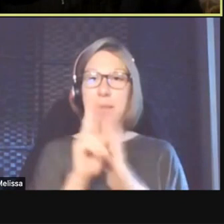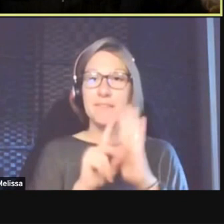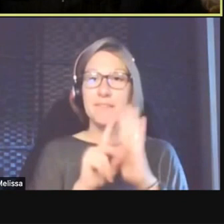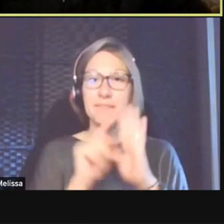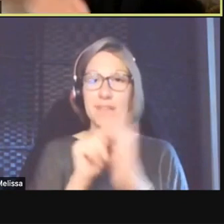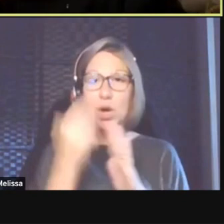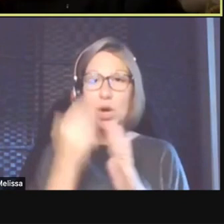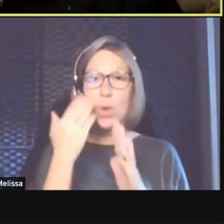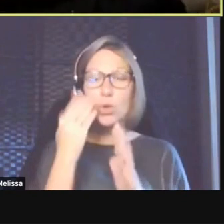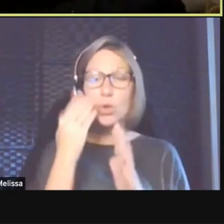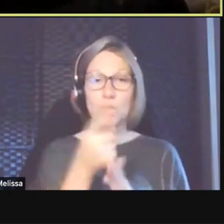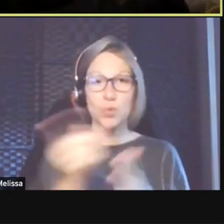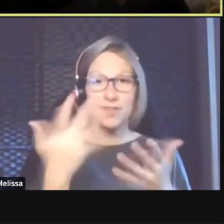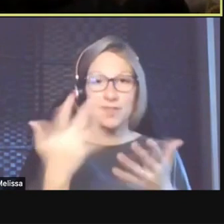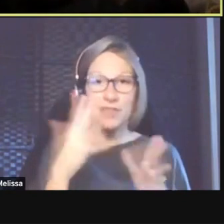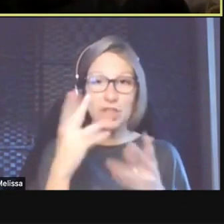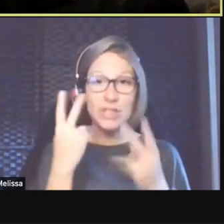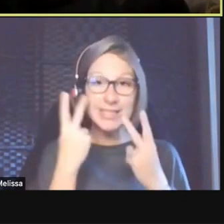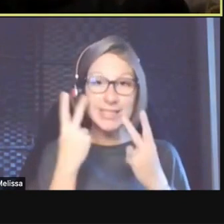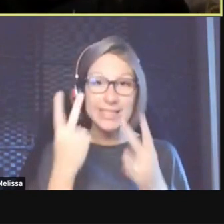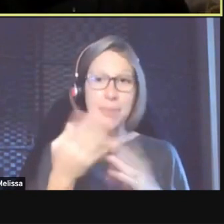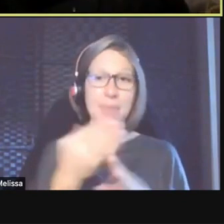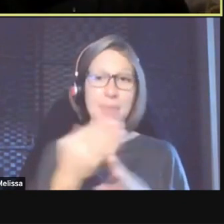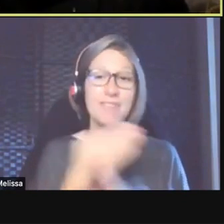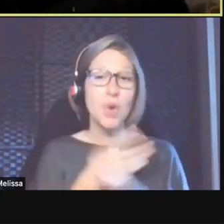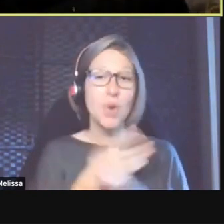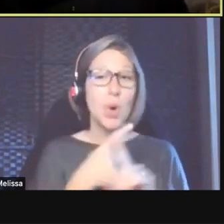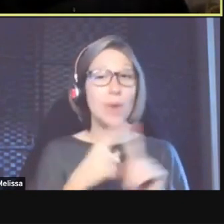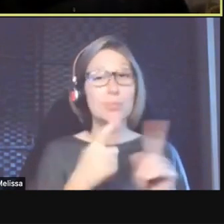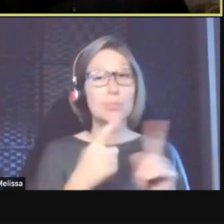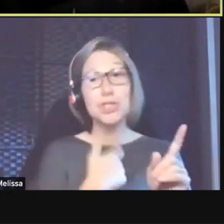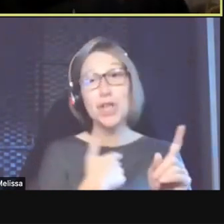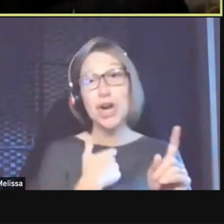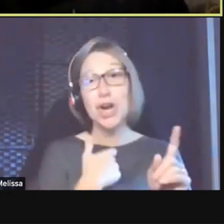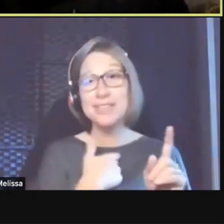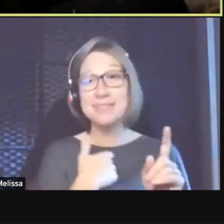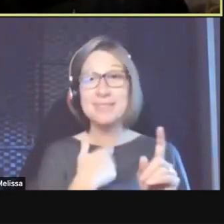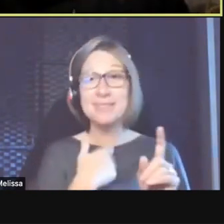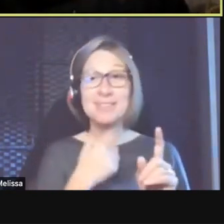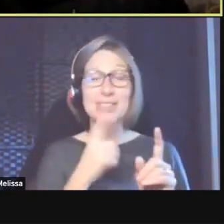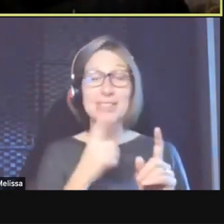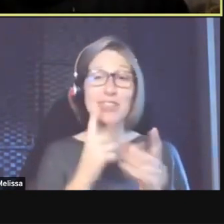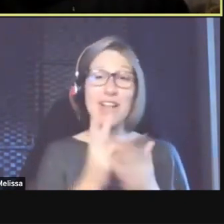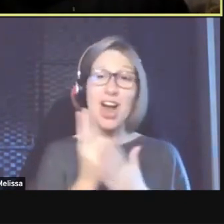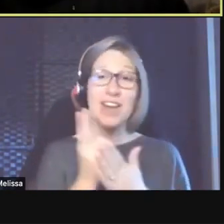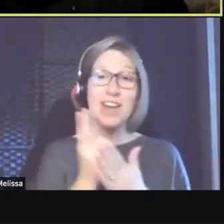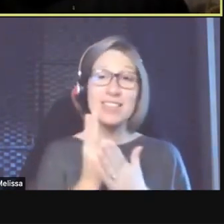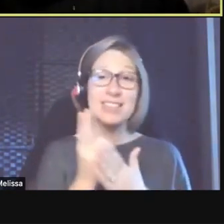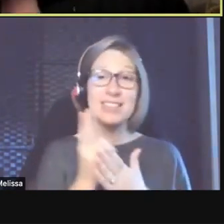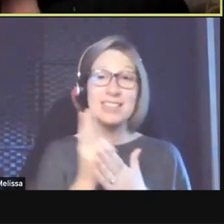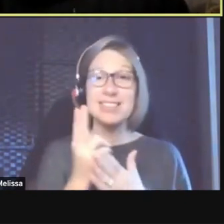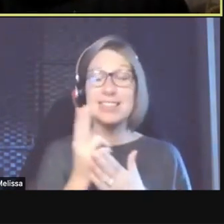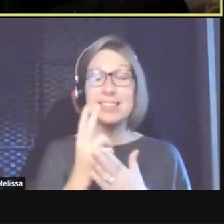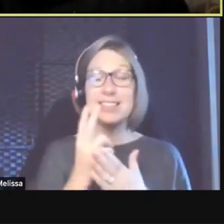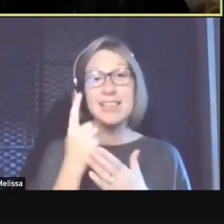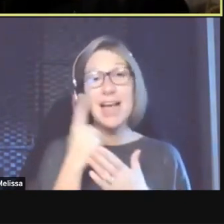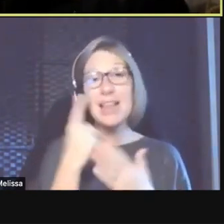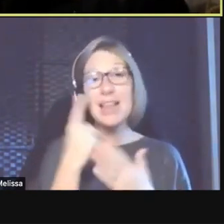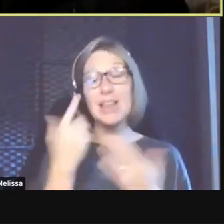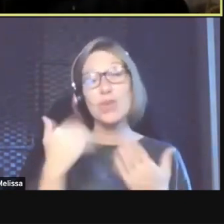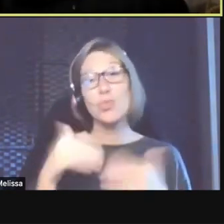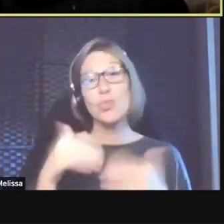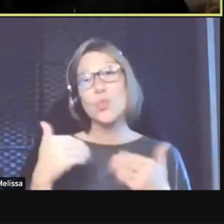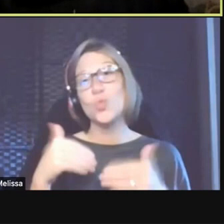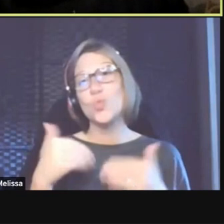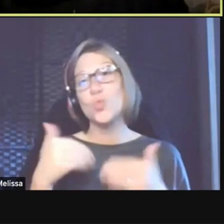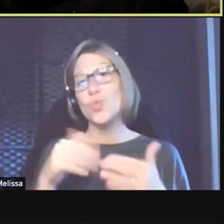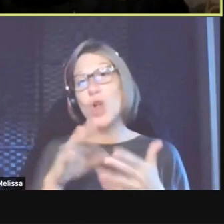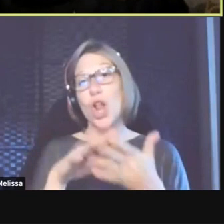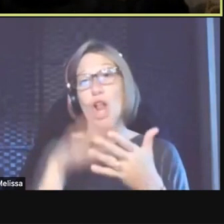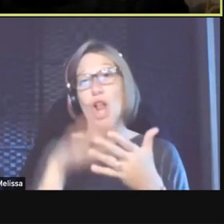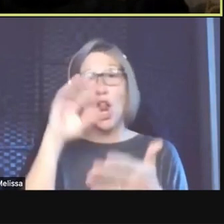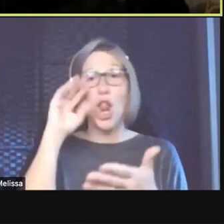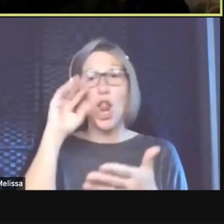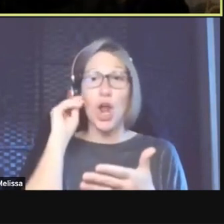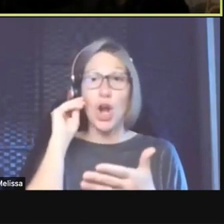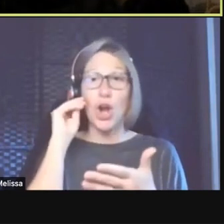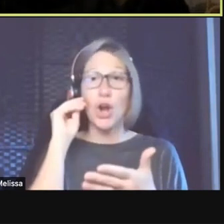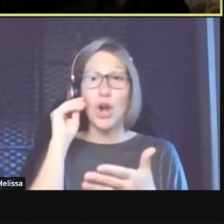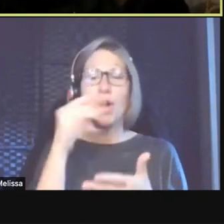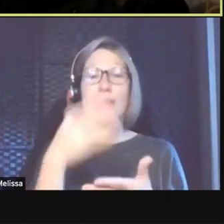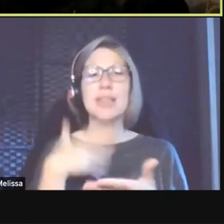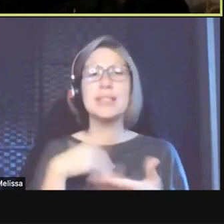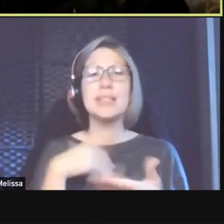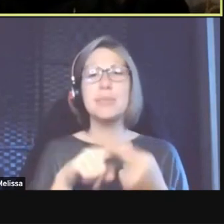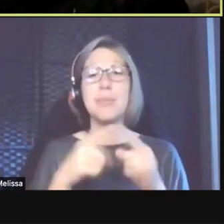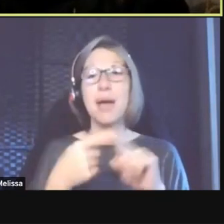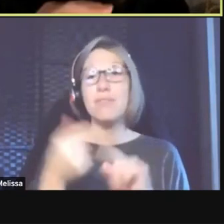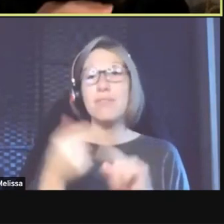I apologize for that, but I really, honestly, I think there's always so much to be learned by watching this. So this is my friend